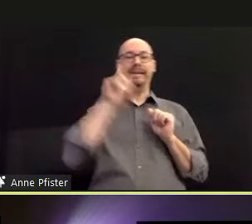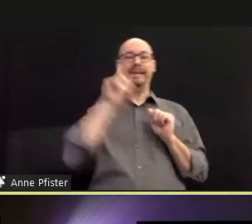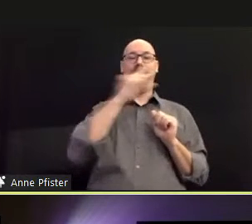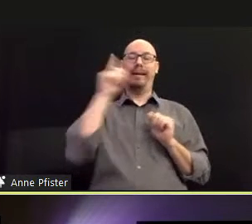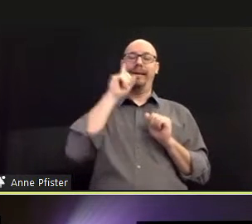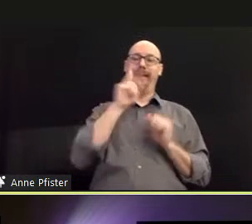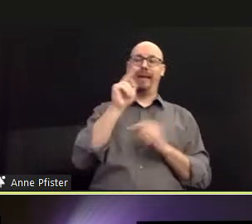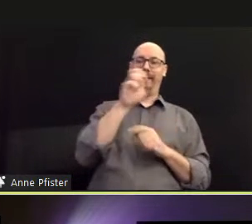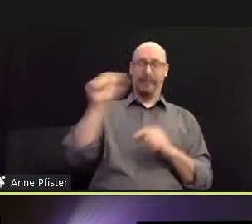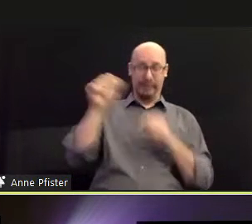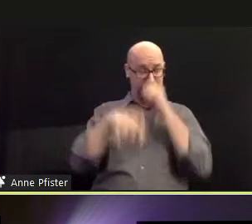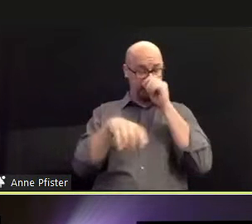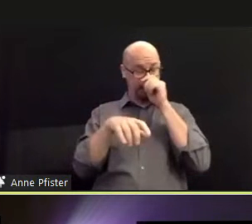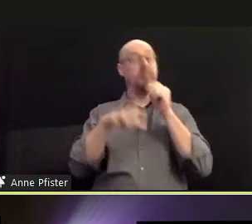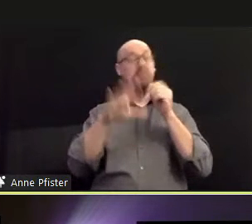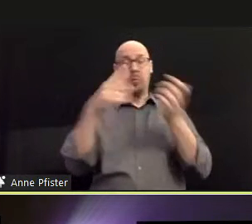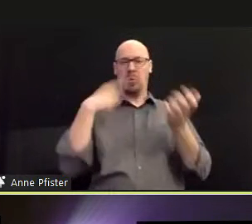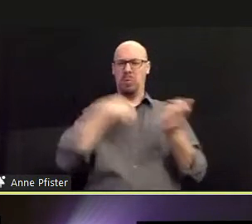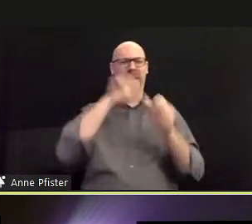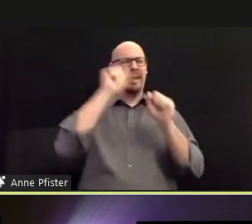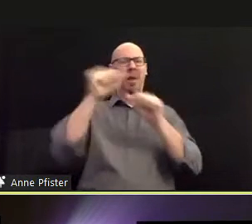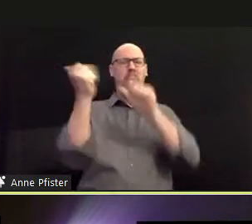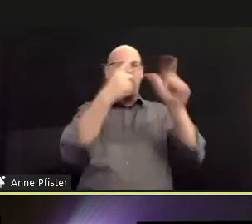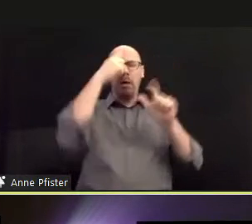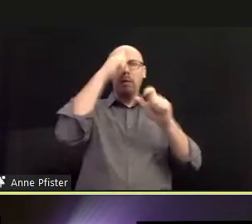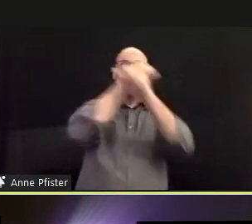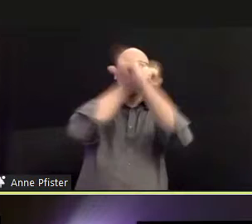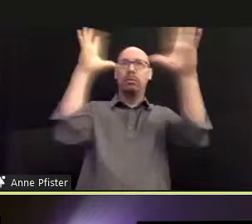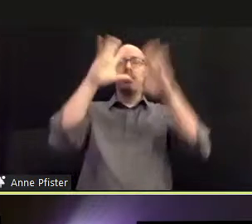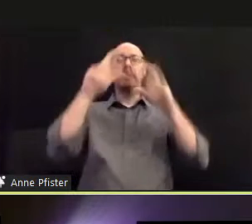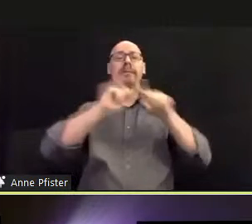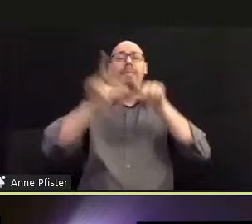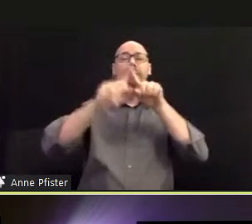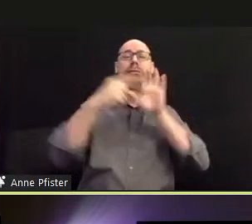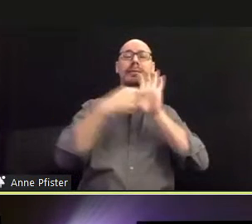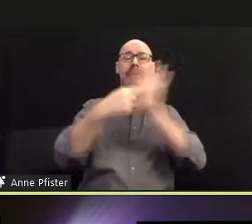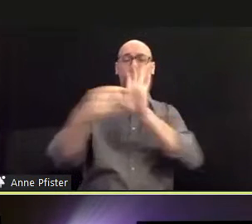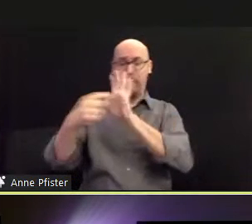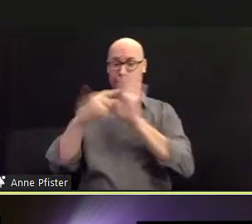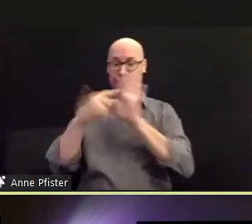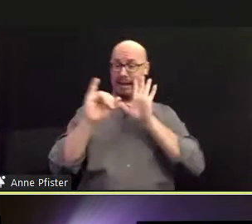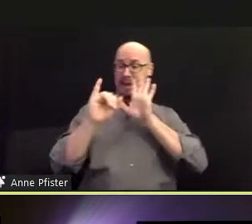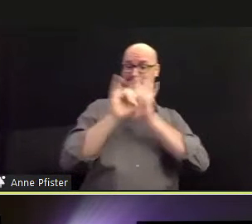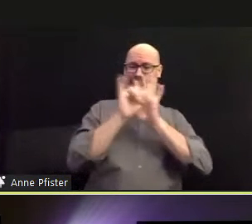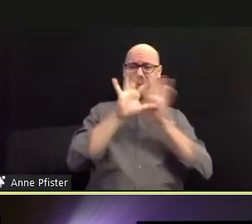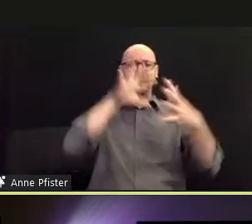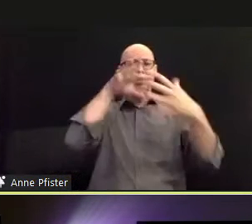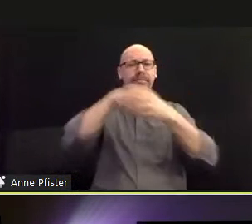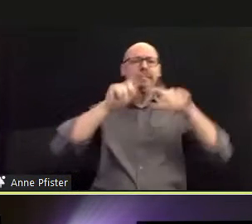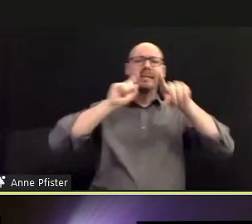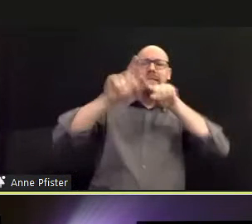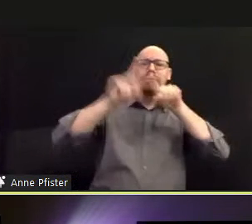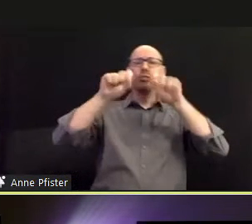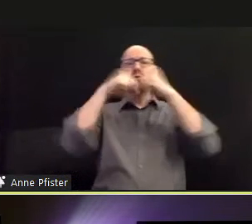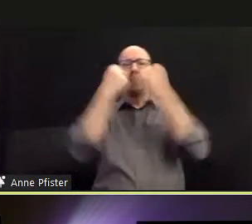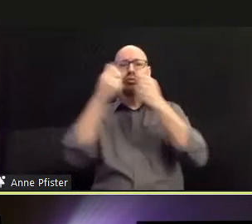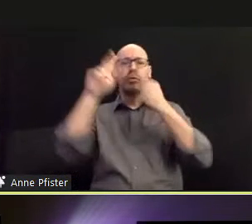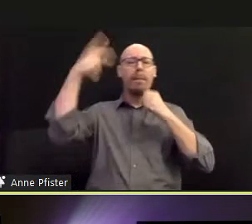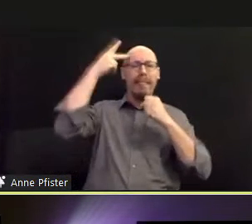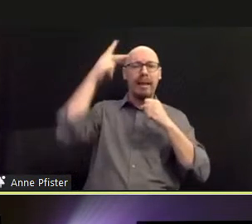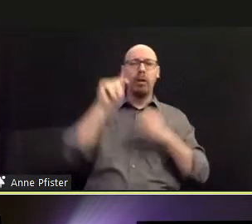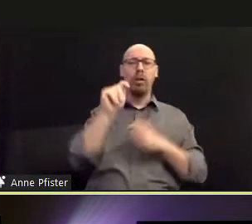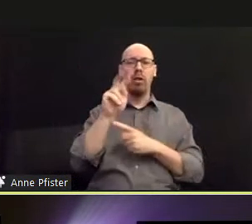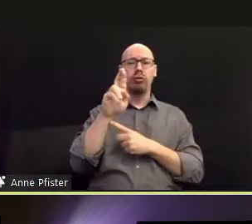multiple examples of how identity plays into an increasing sense of political and social tribalism. Identity politics are evident in